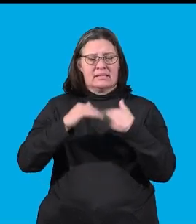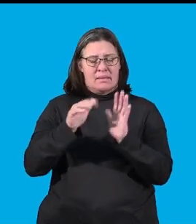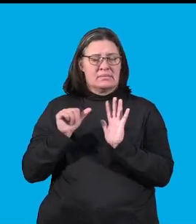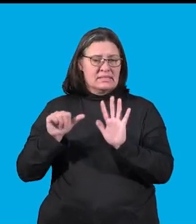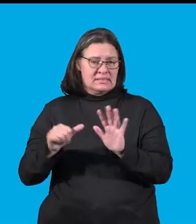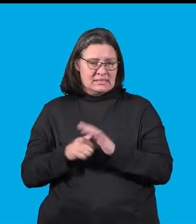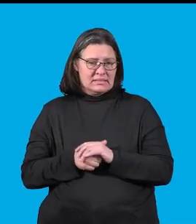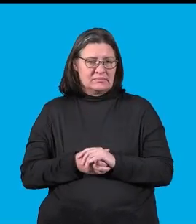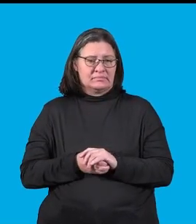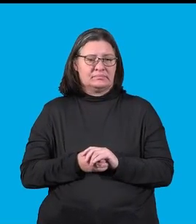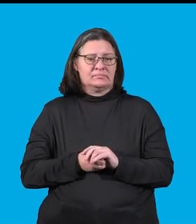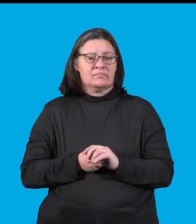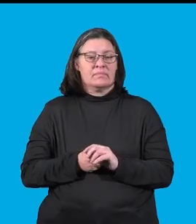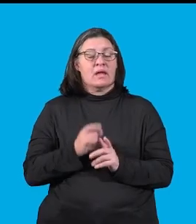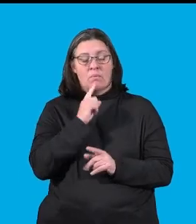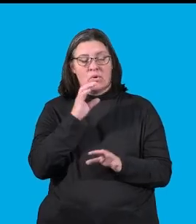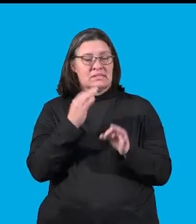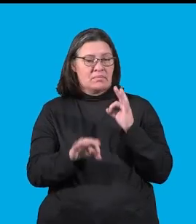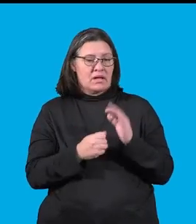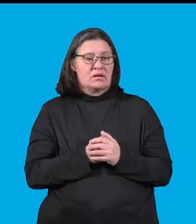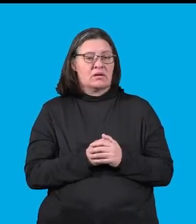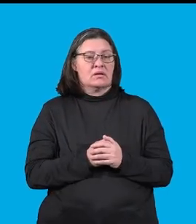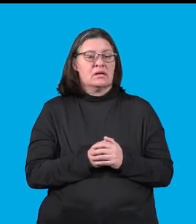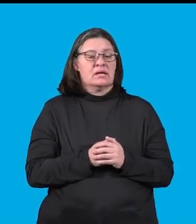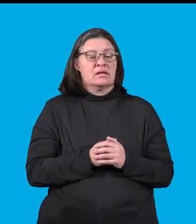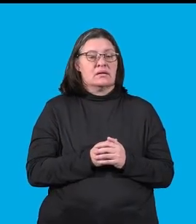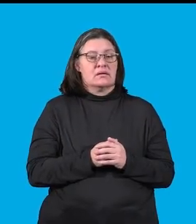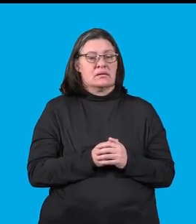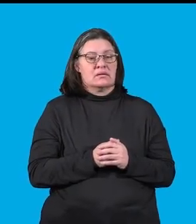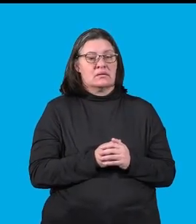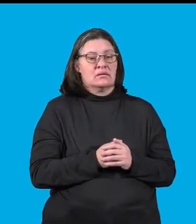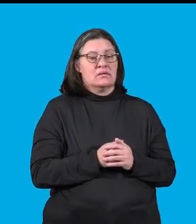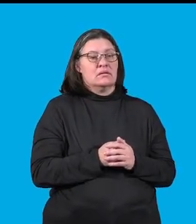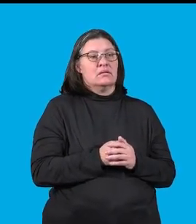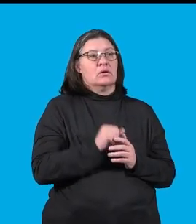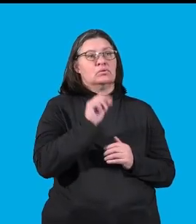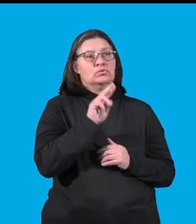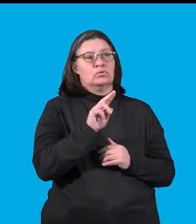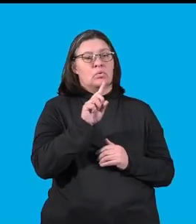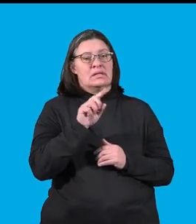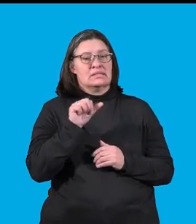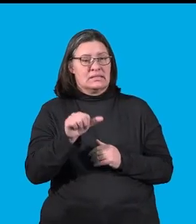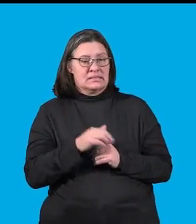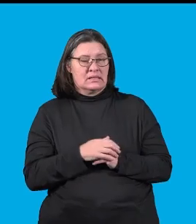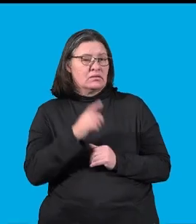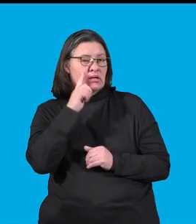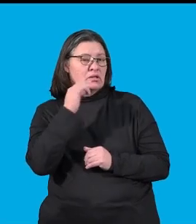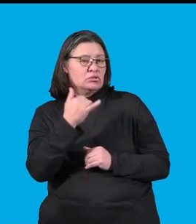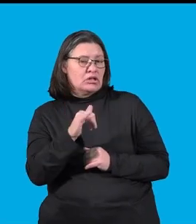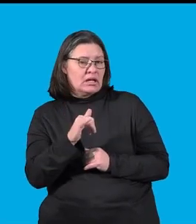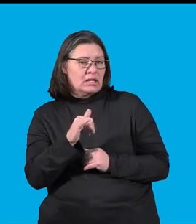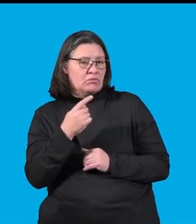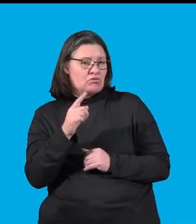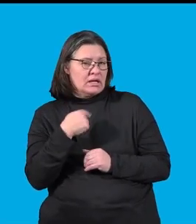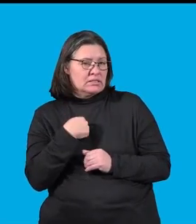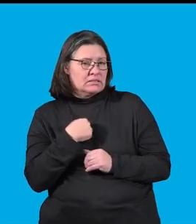times 6. All right. Simplifying that, 6 cubed, that is 216, but let's just